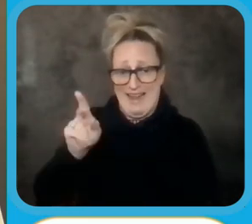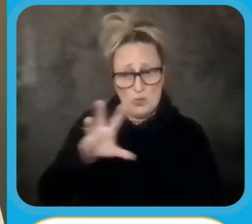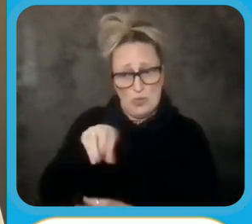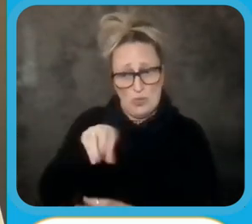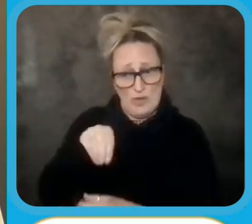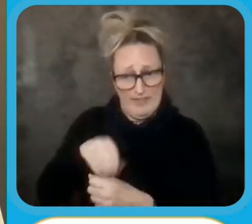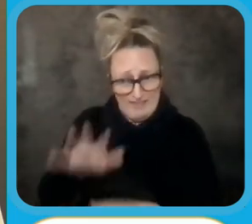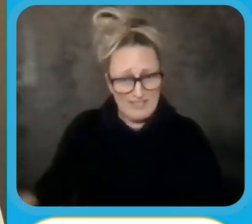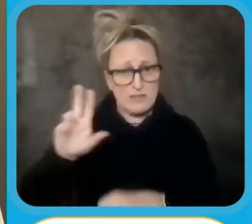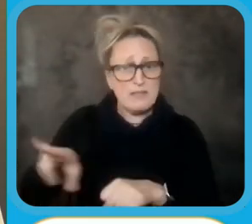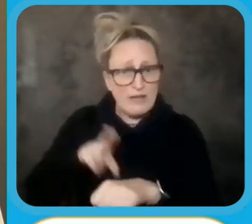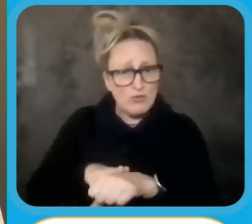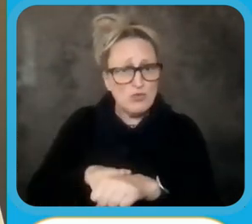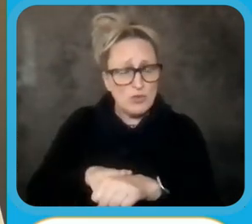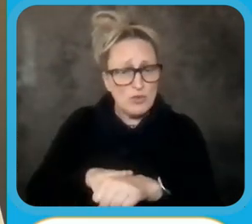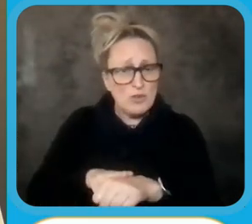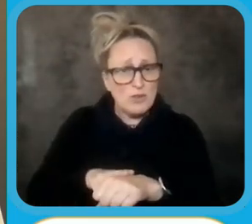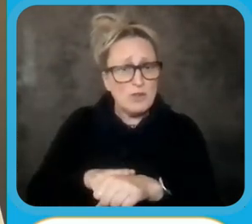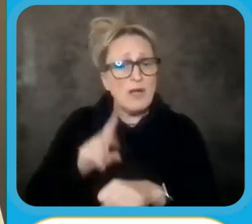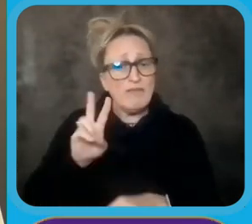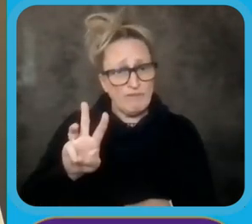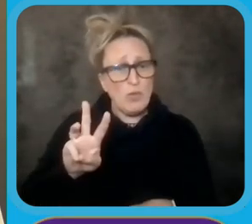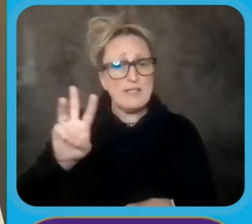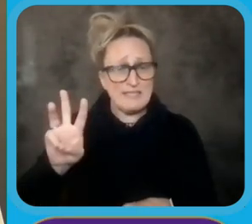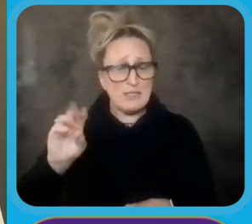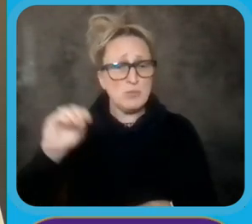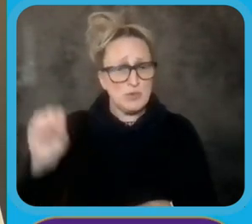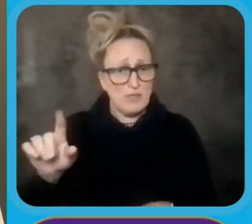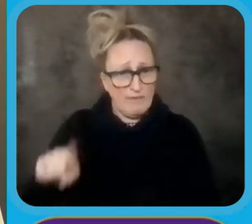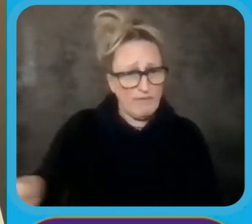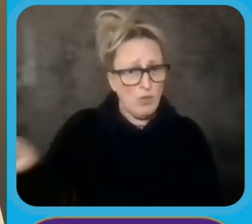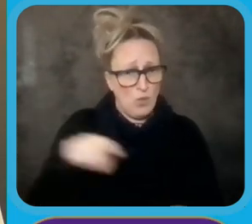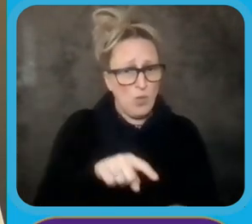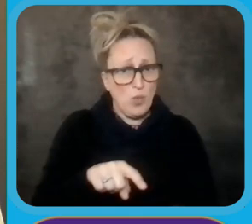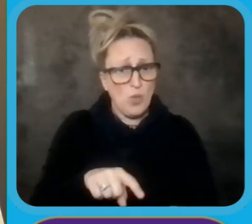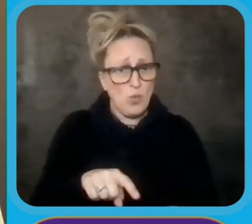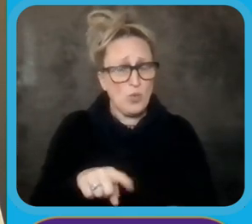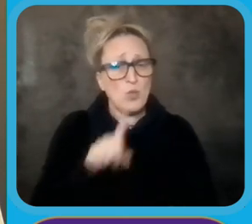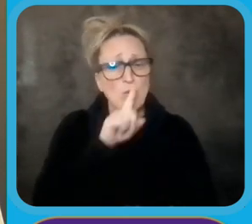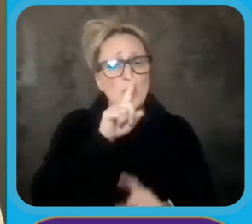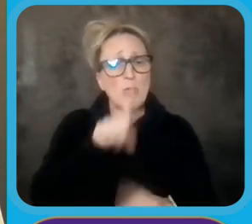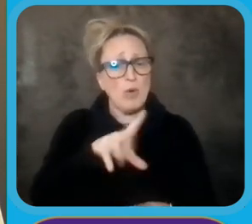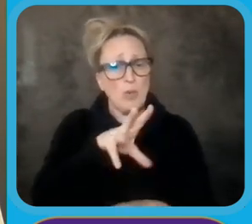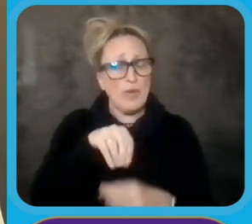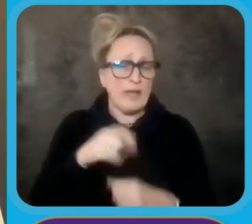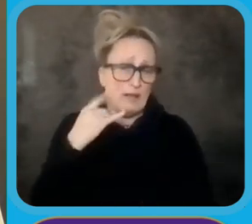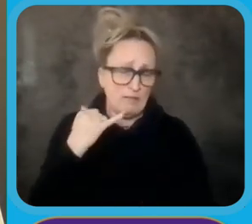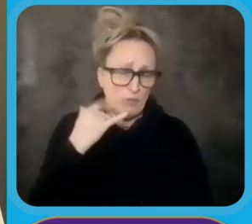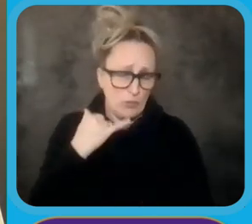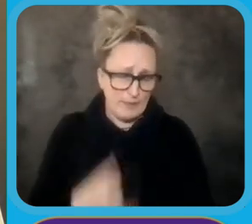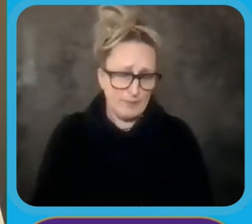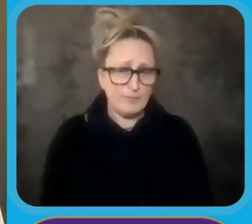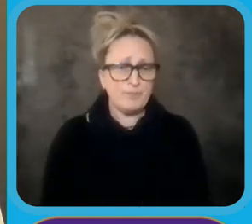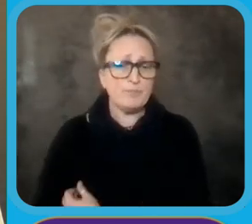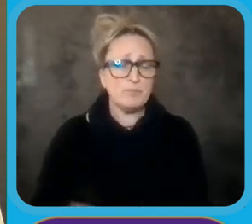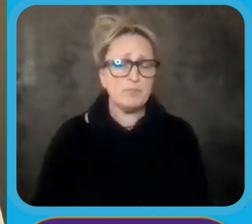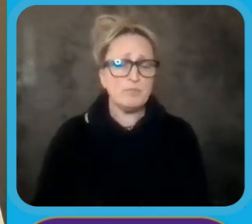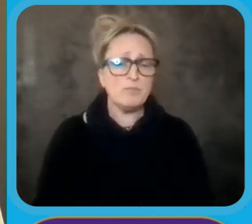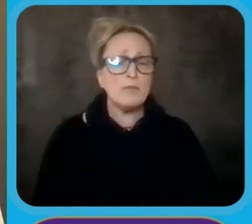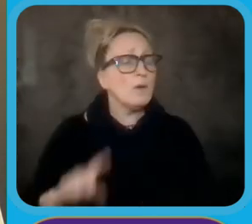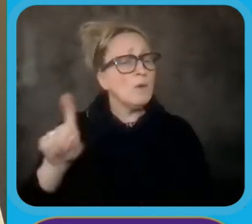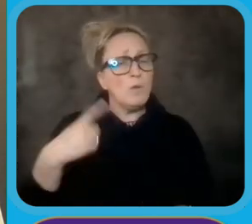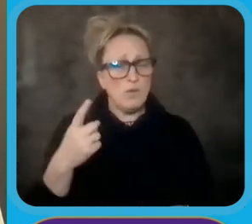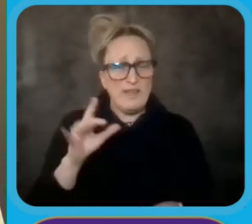nation. And 46% of those were reported in California. Now, this is only the